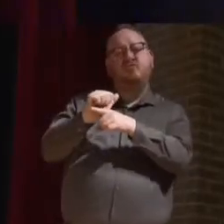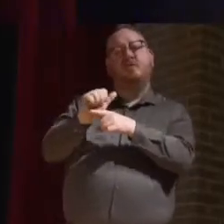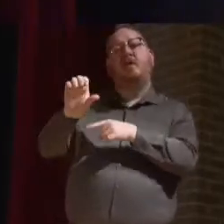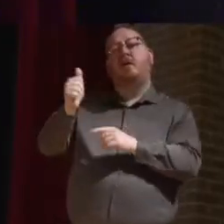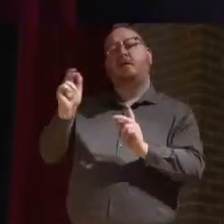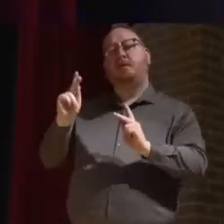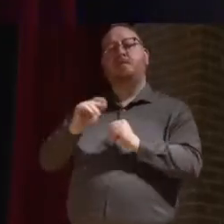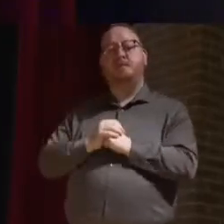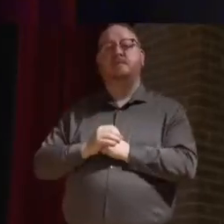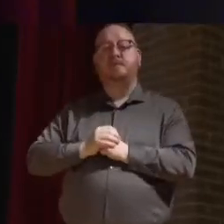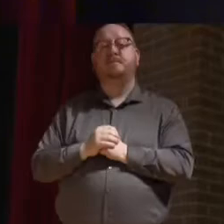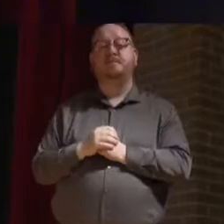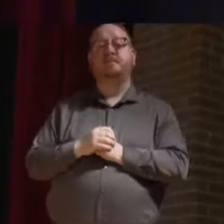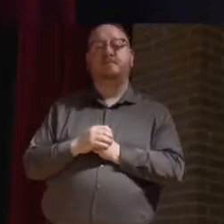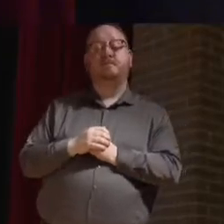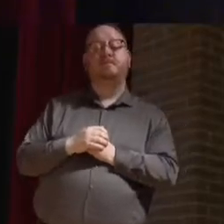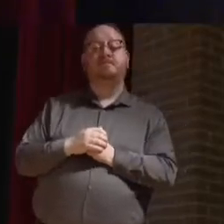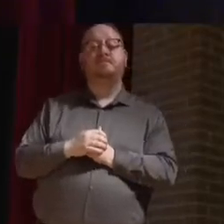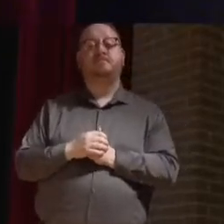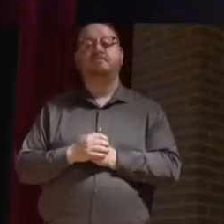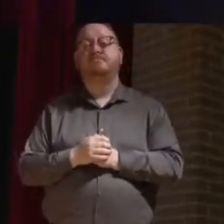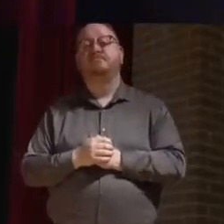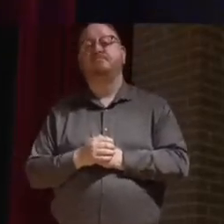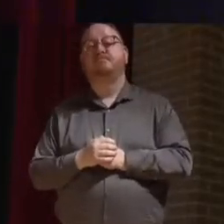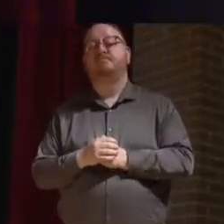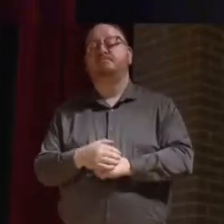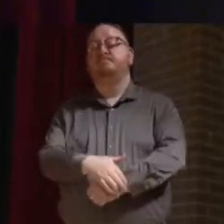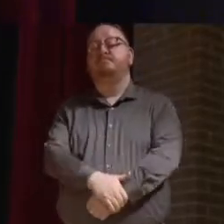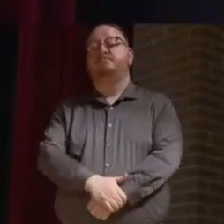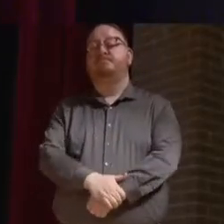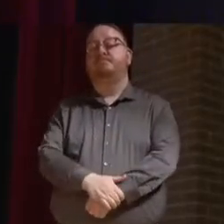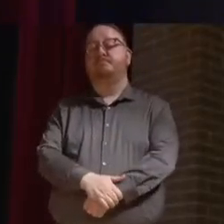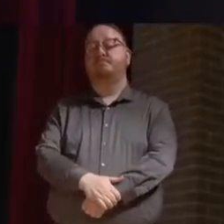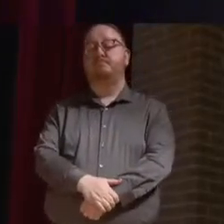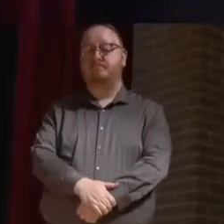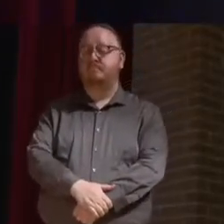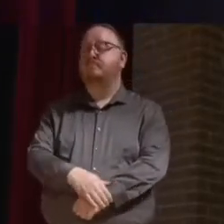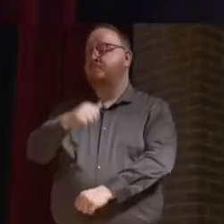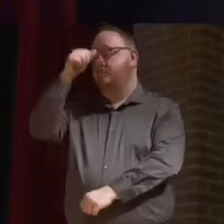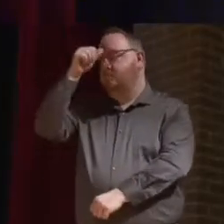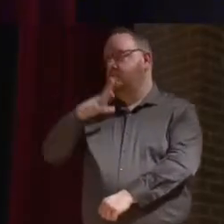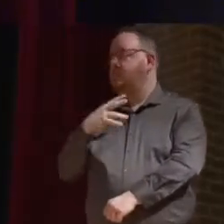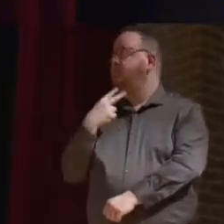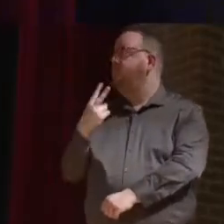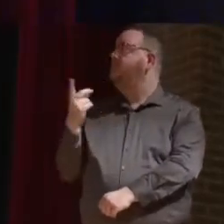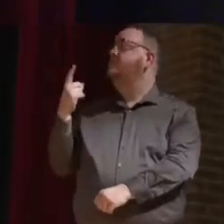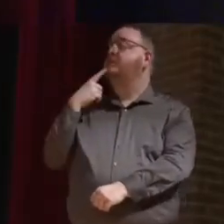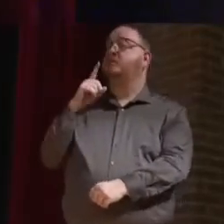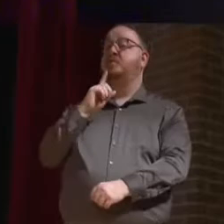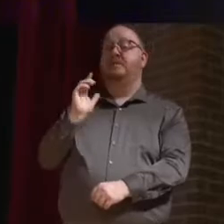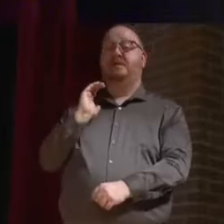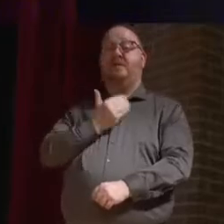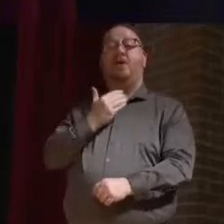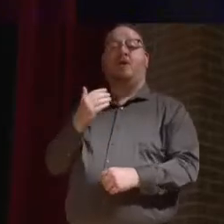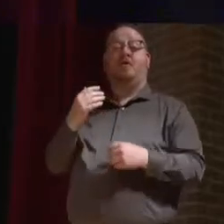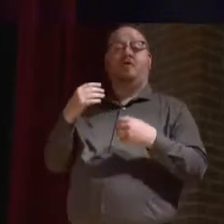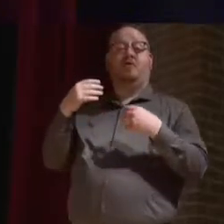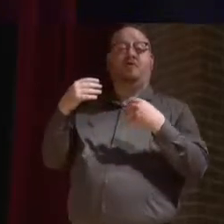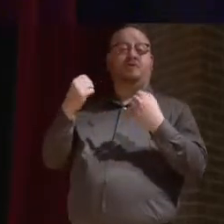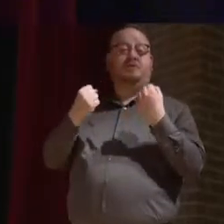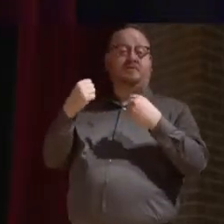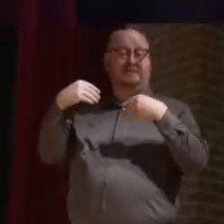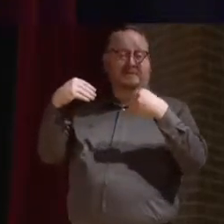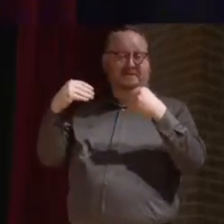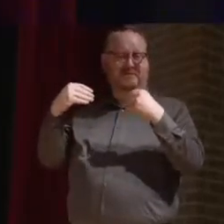people in that respect. I think in our dealerships, every job is an entry-level job, and